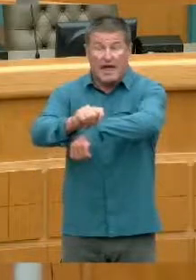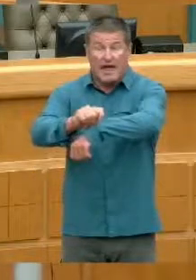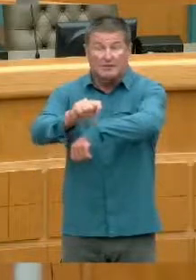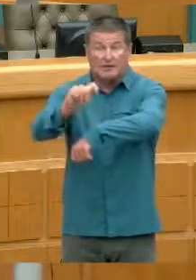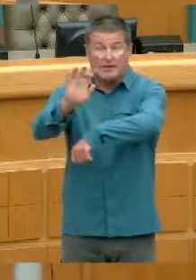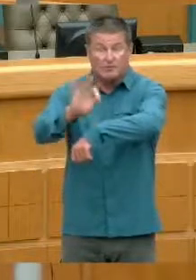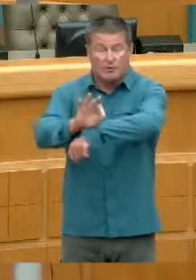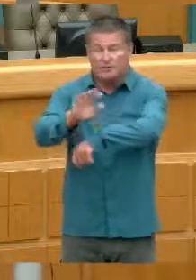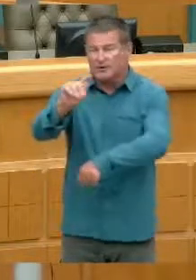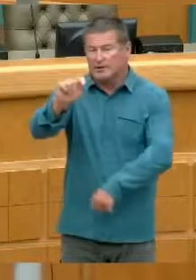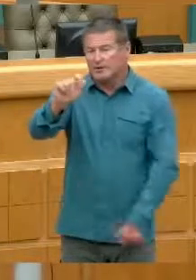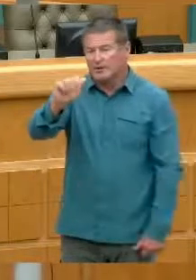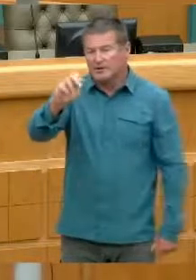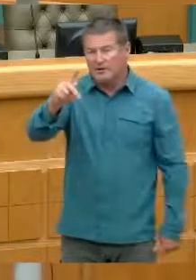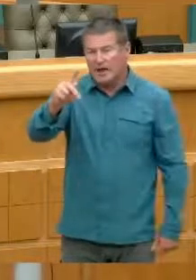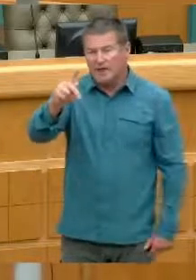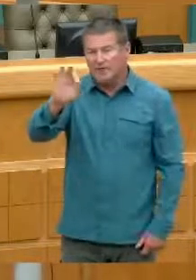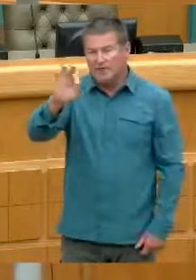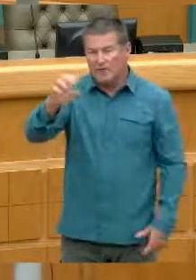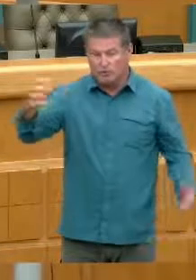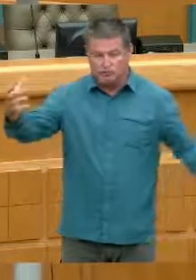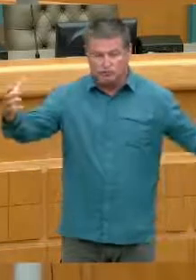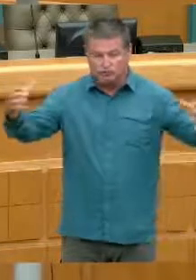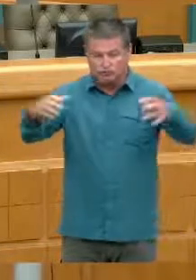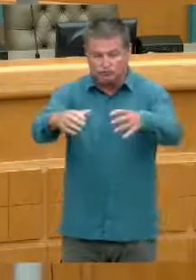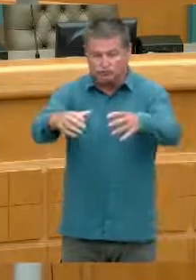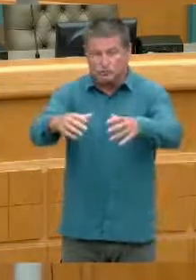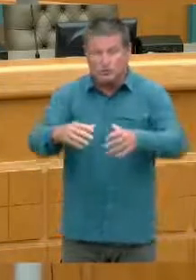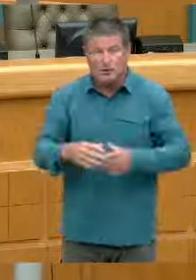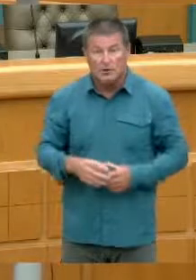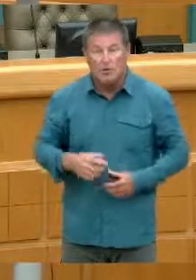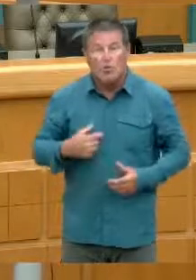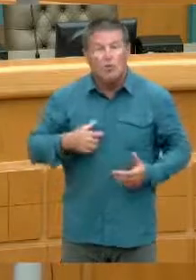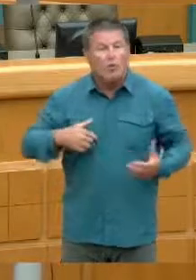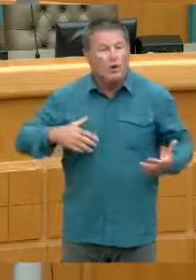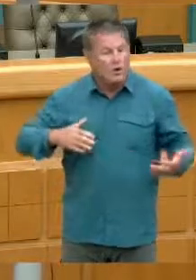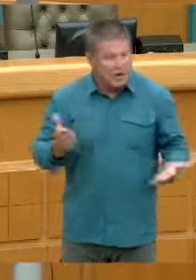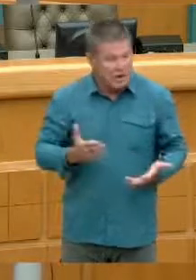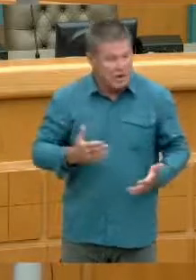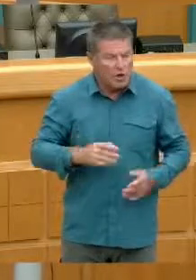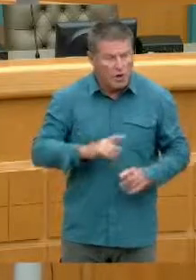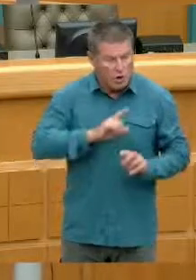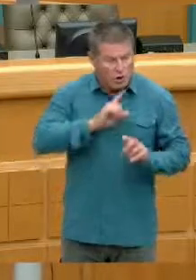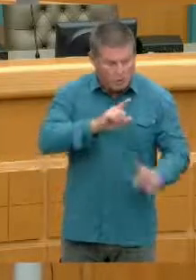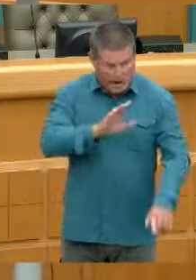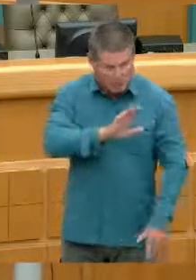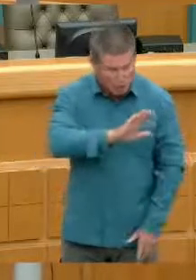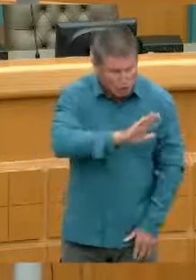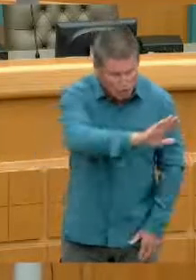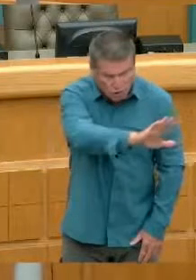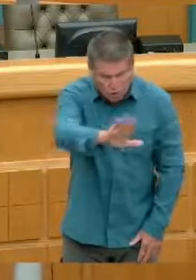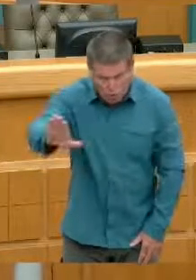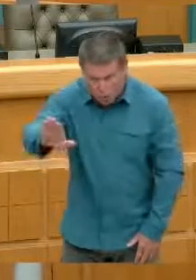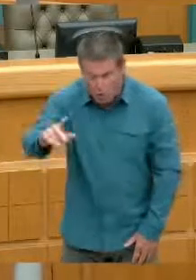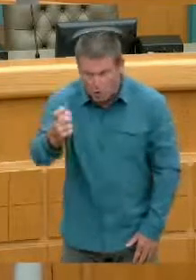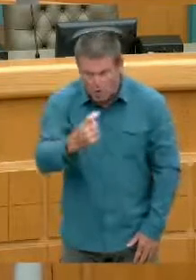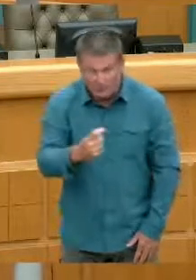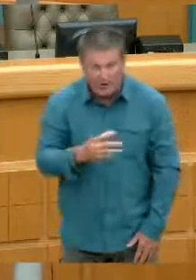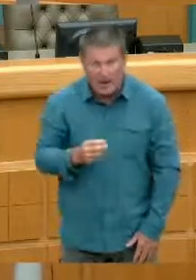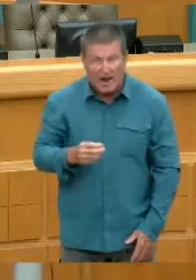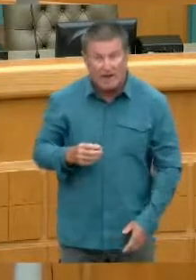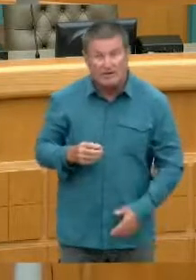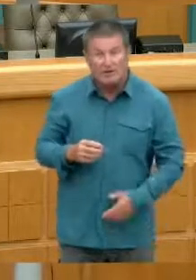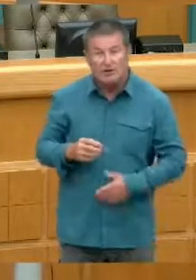every week, but I think it's important to reinforce that we're here to address your concerns about COVID-19 and the interventions that are in place